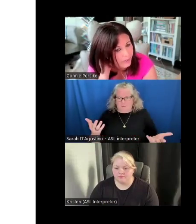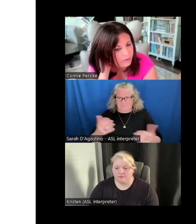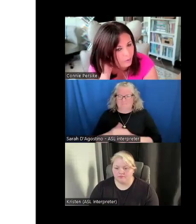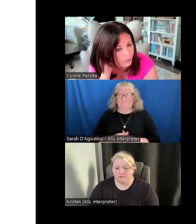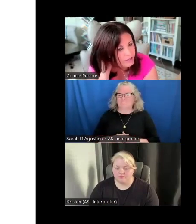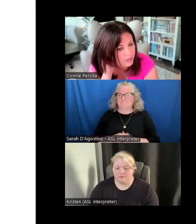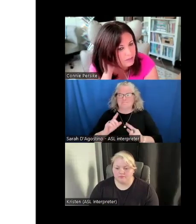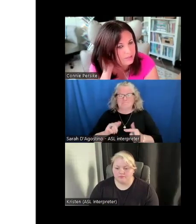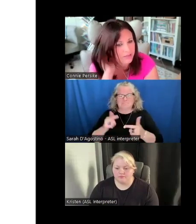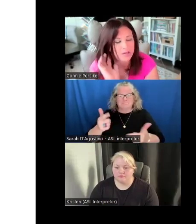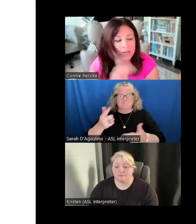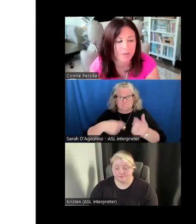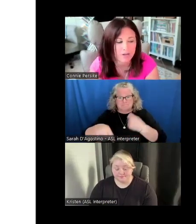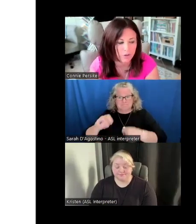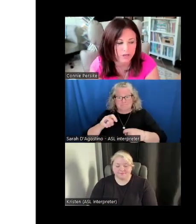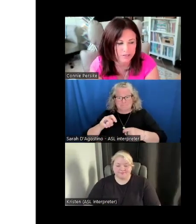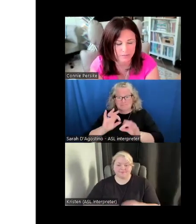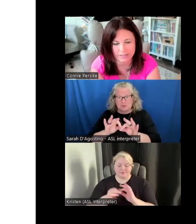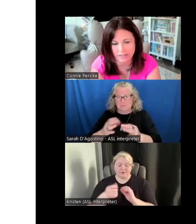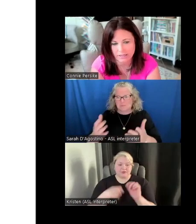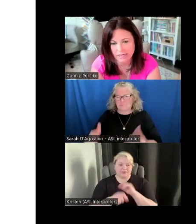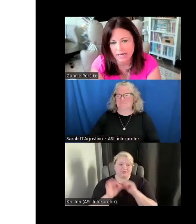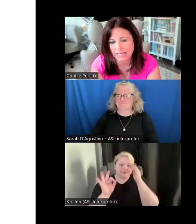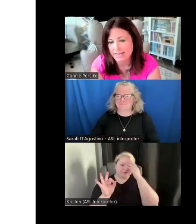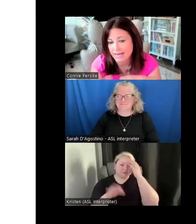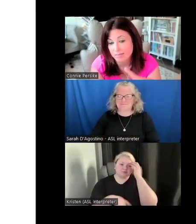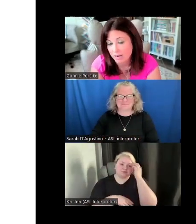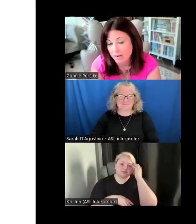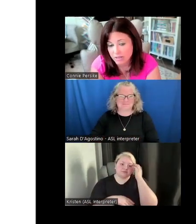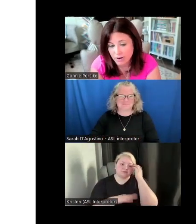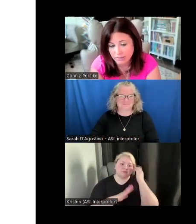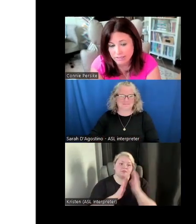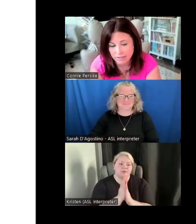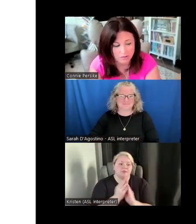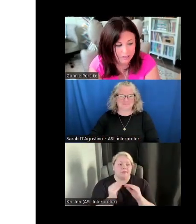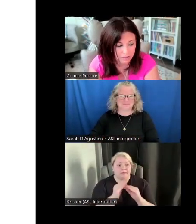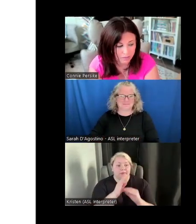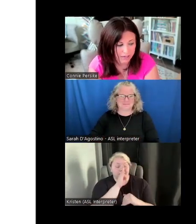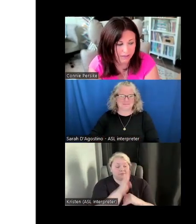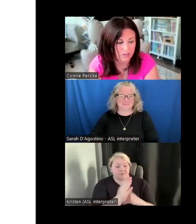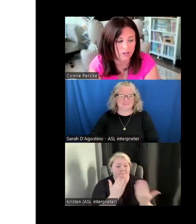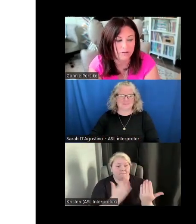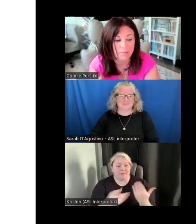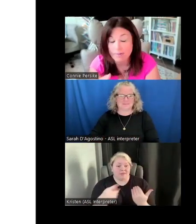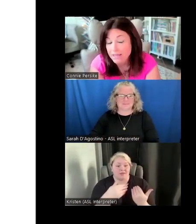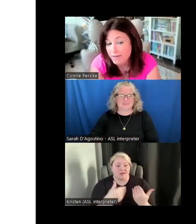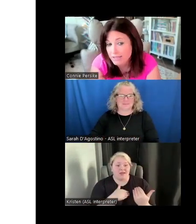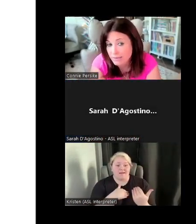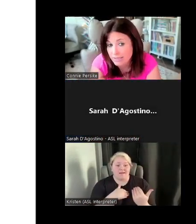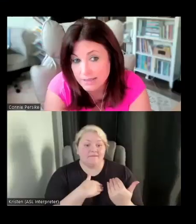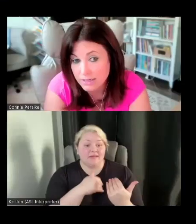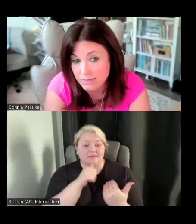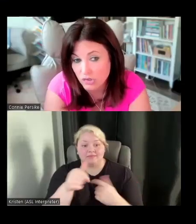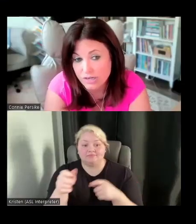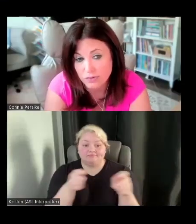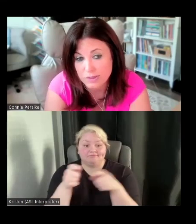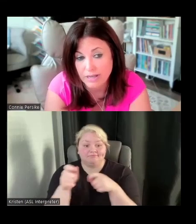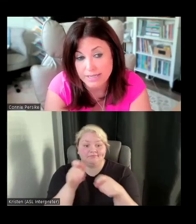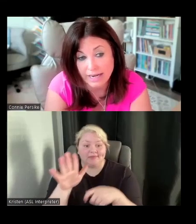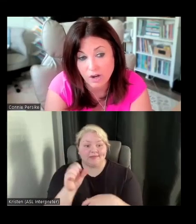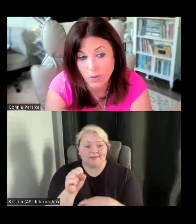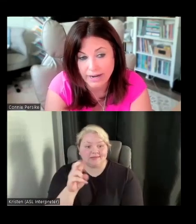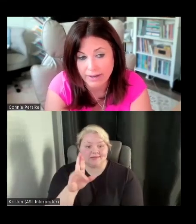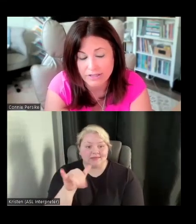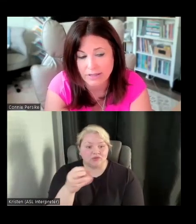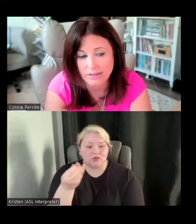sensory reinforcement, like being much more explicit and saying maybe they're having sensory dysregulation, maybe they have a sensitive stress